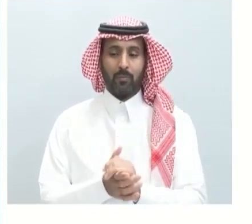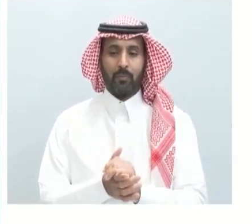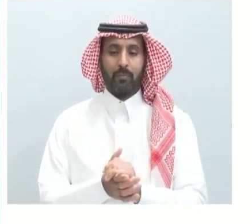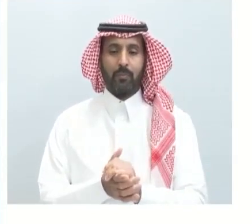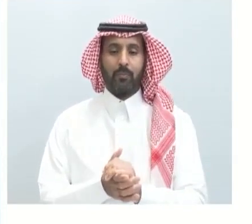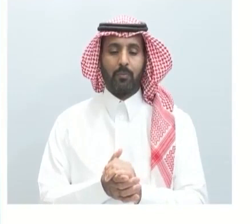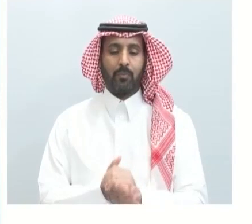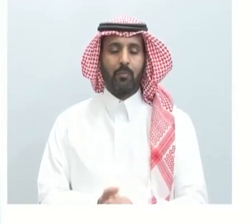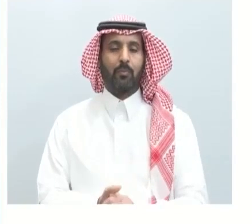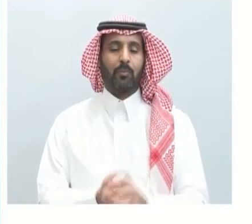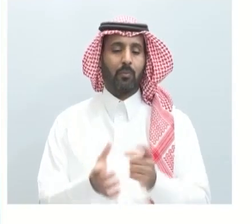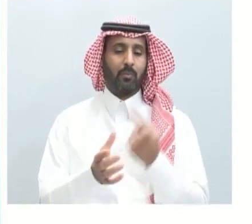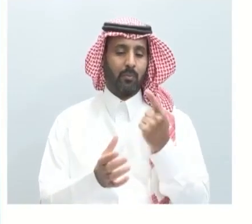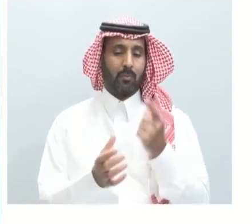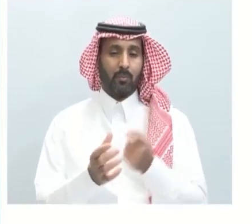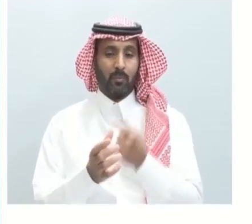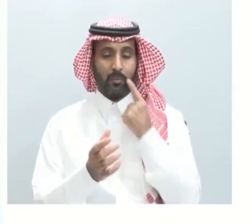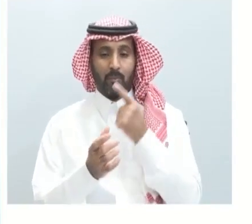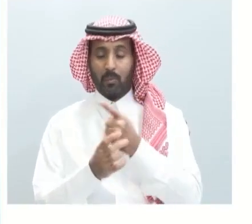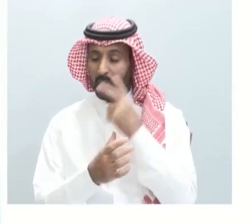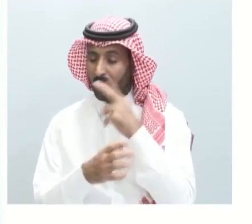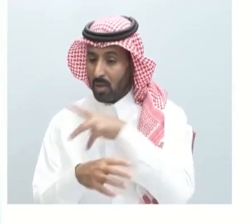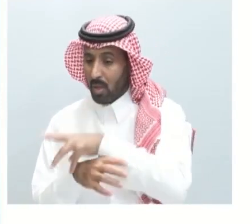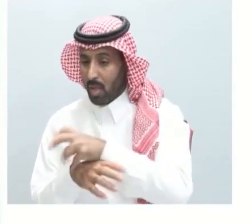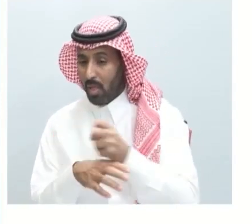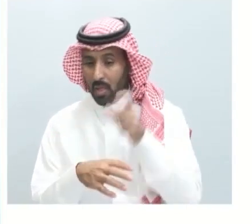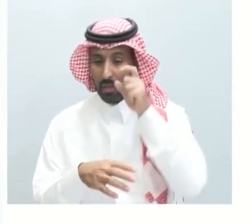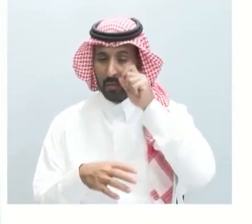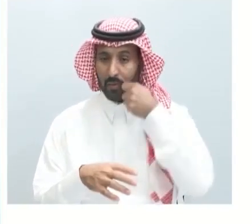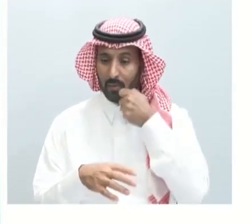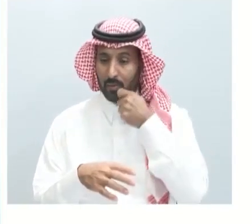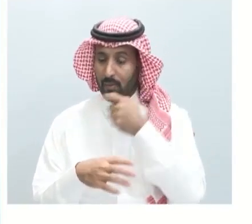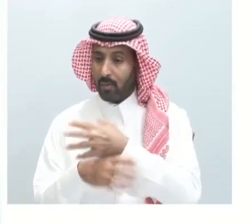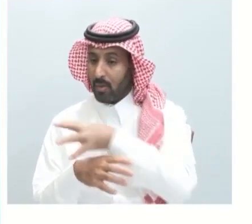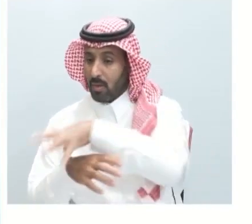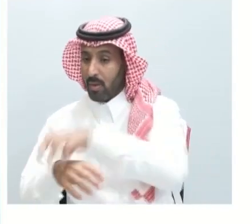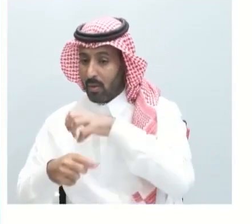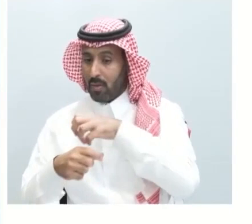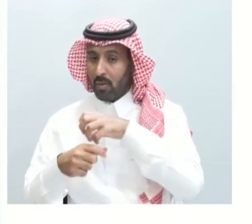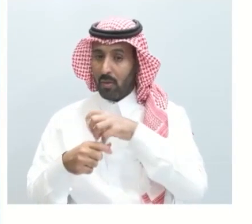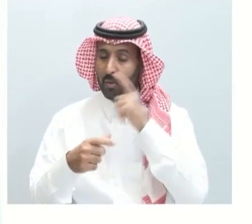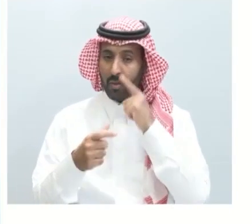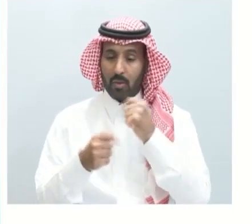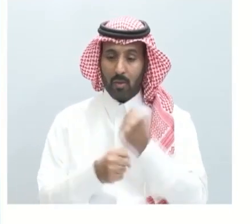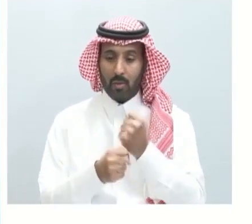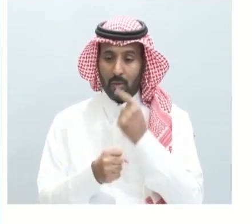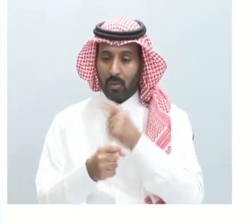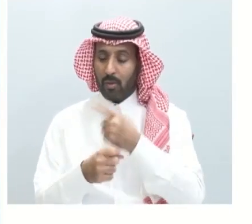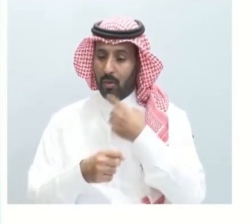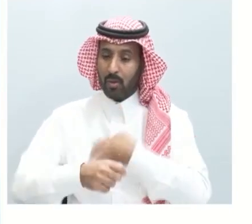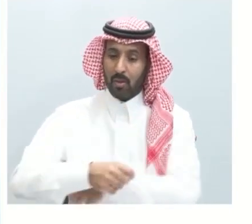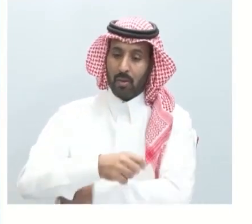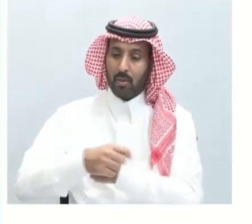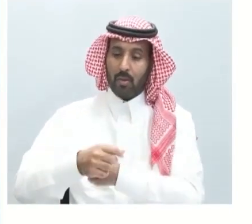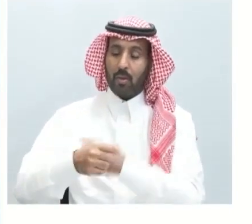tense so the first one the thief was with his hand still in the businessman's Jack